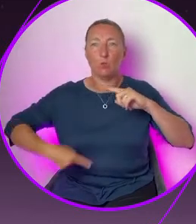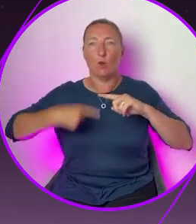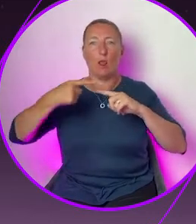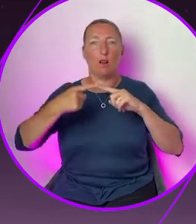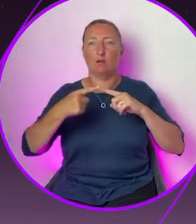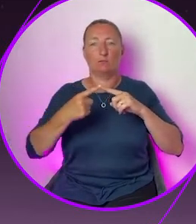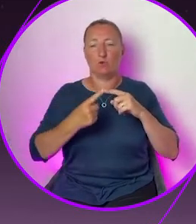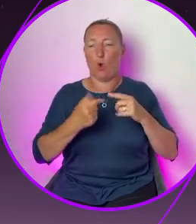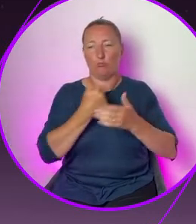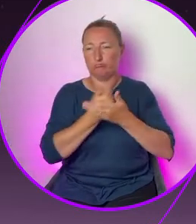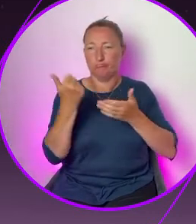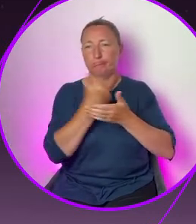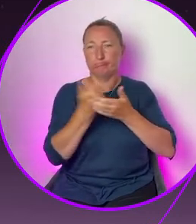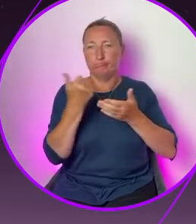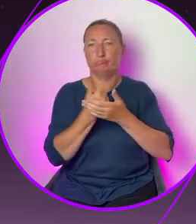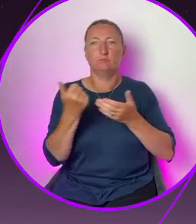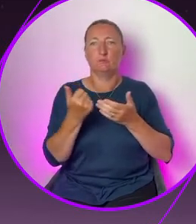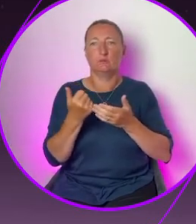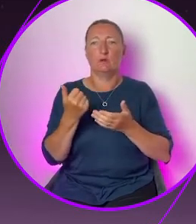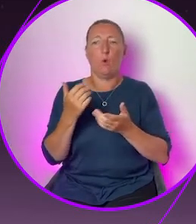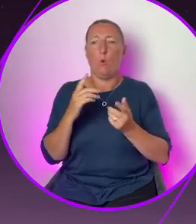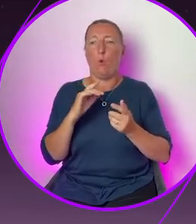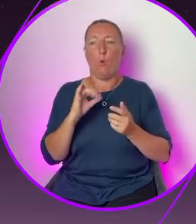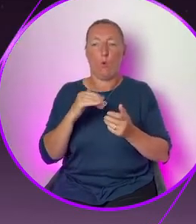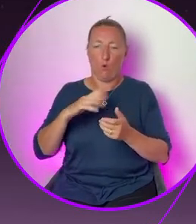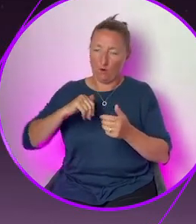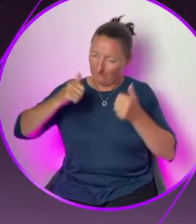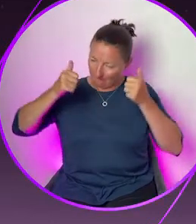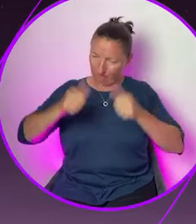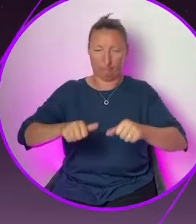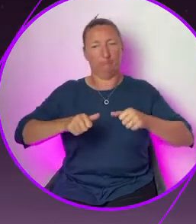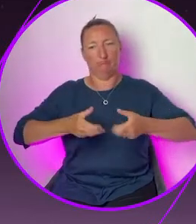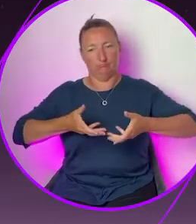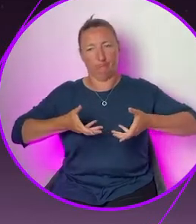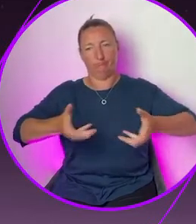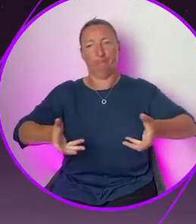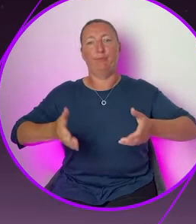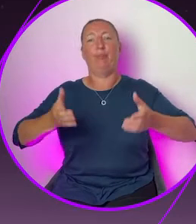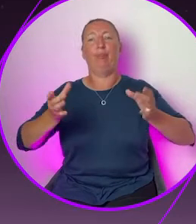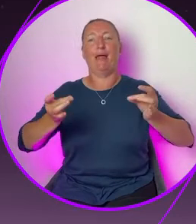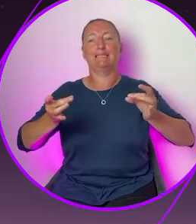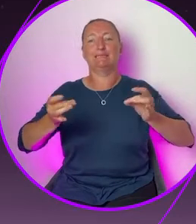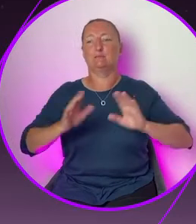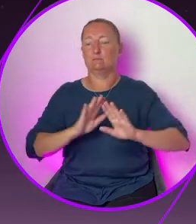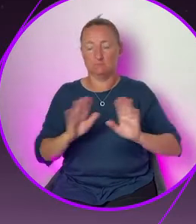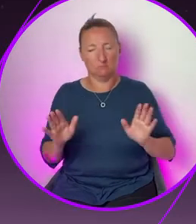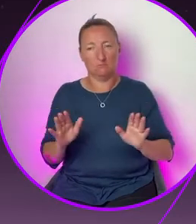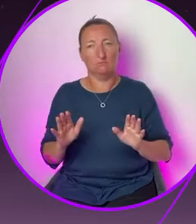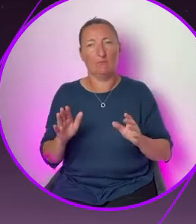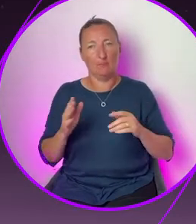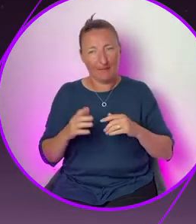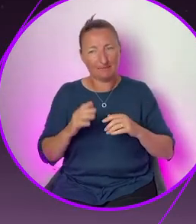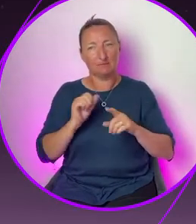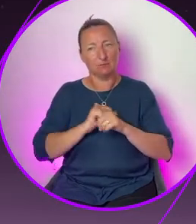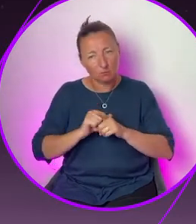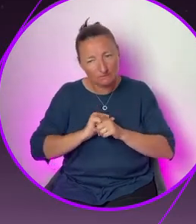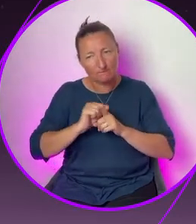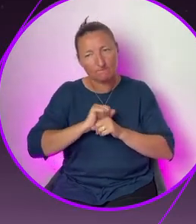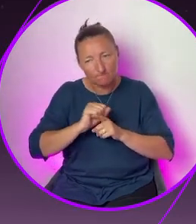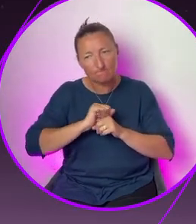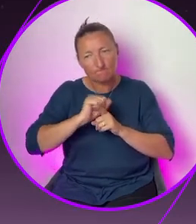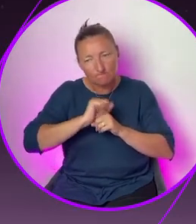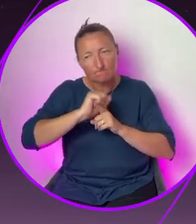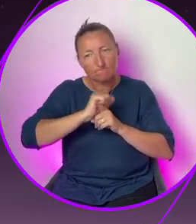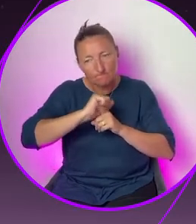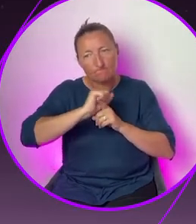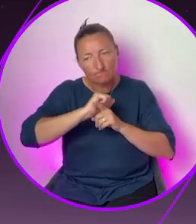some kind of final stamp on a certain set of affairs. Yeah. So in process,